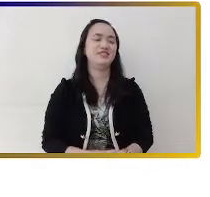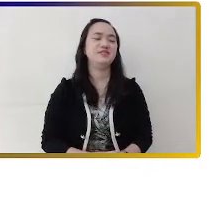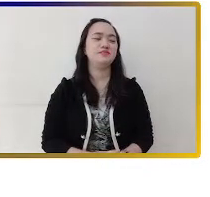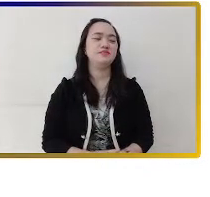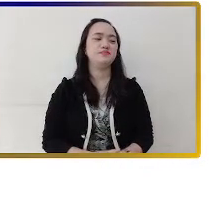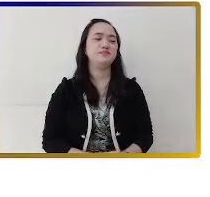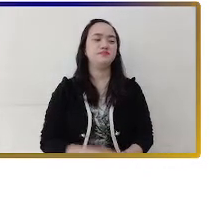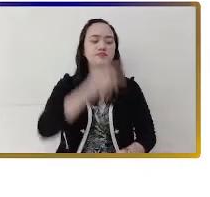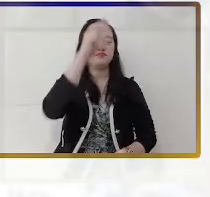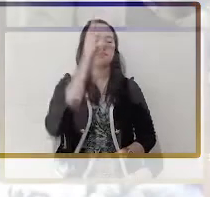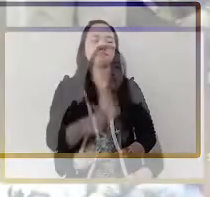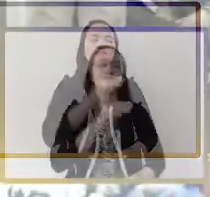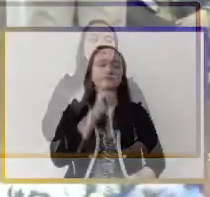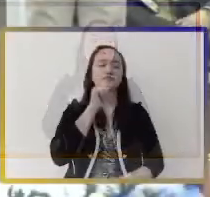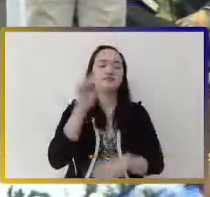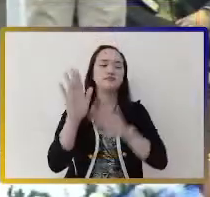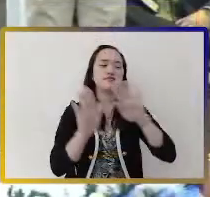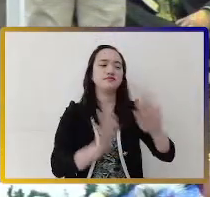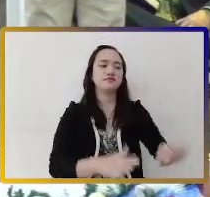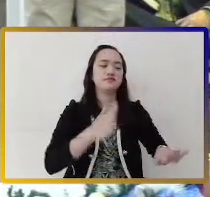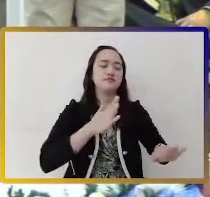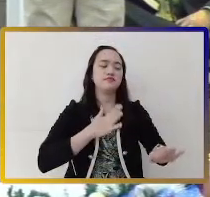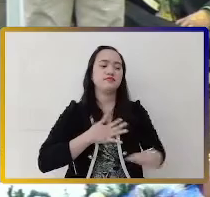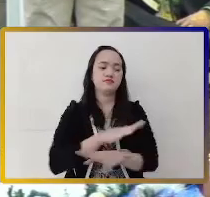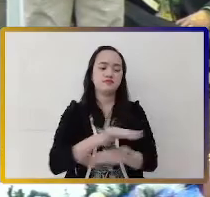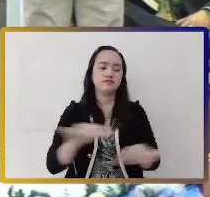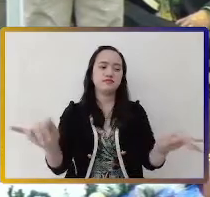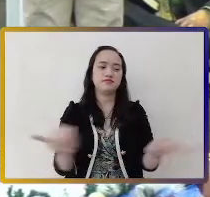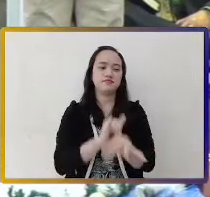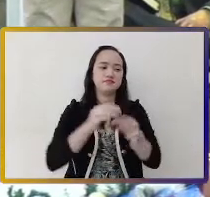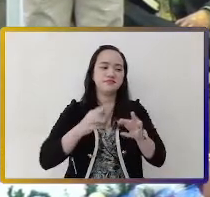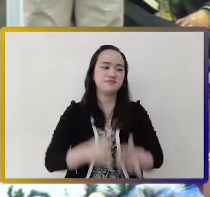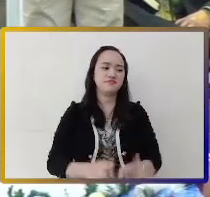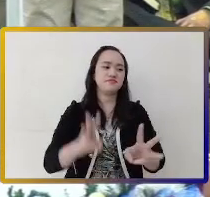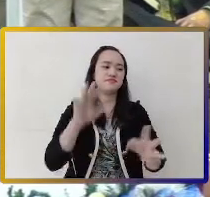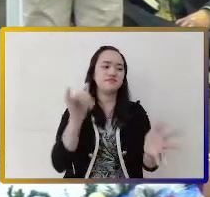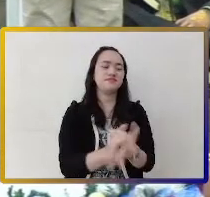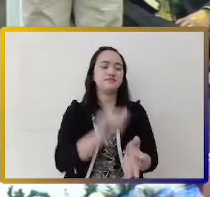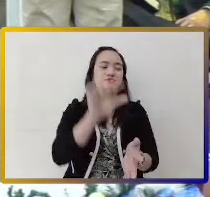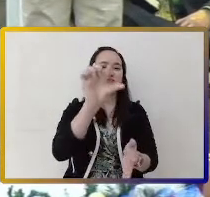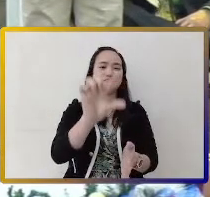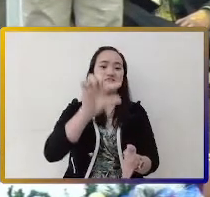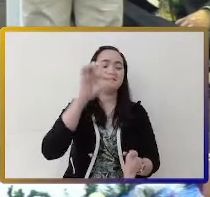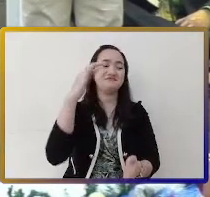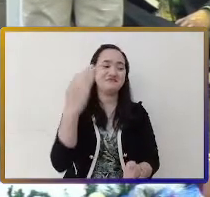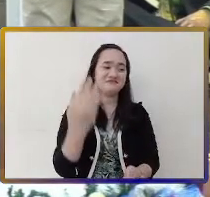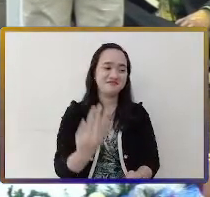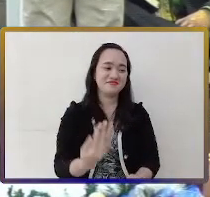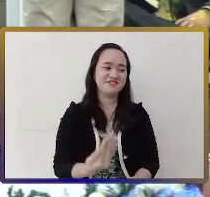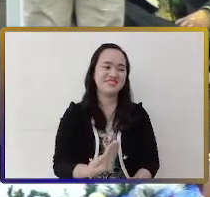him. He didn't leave me the way that he found me.